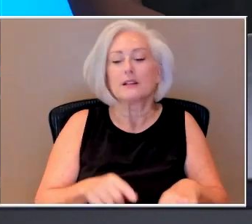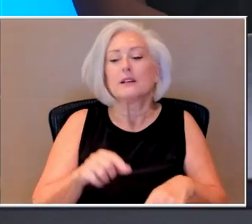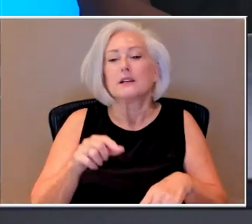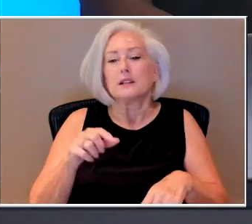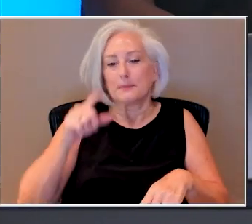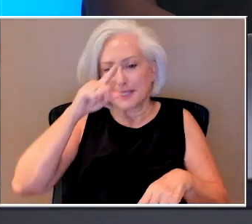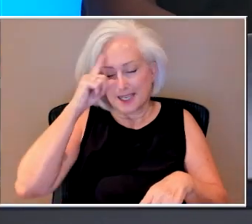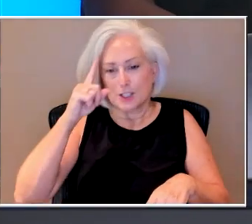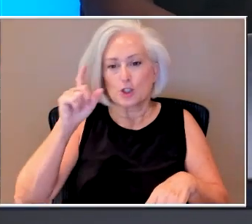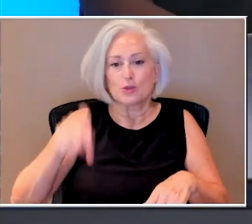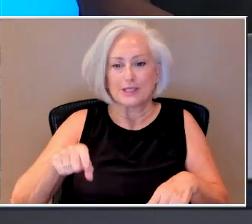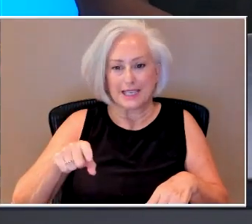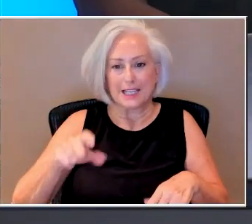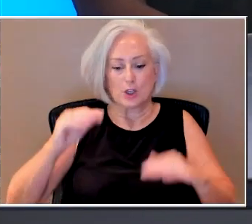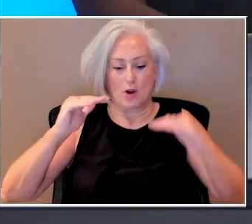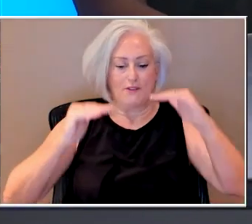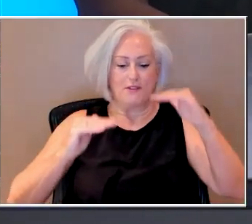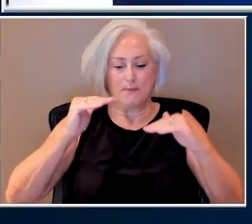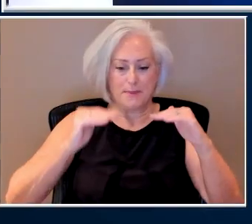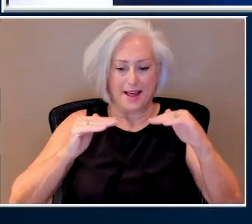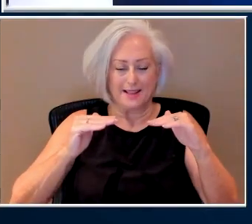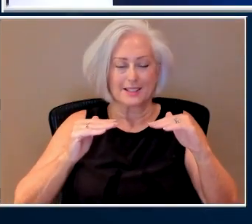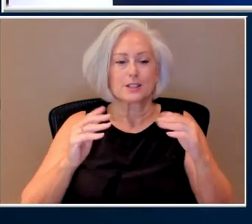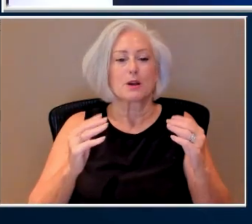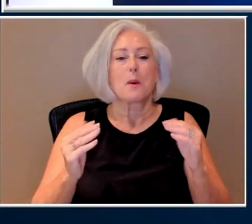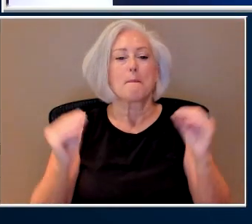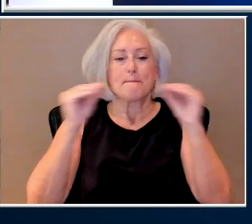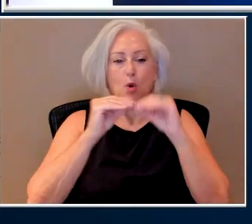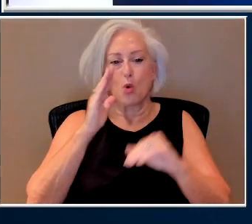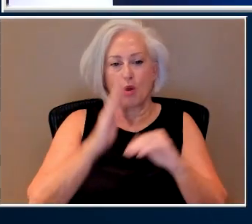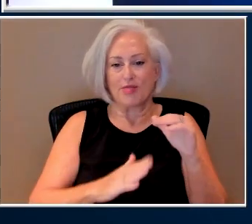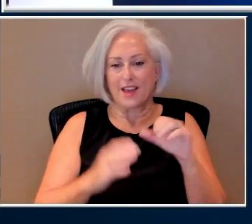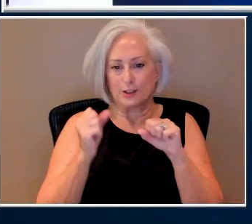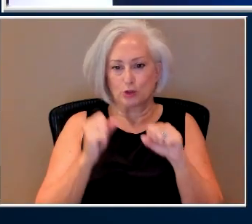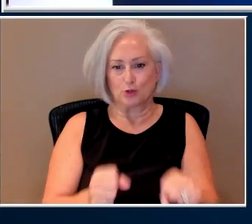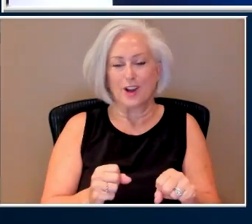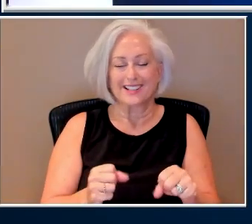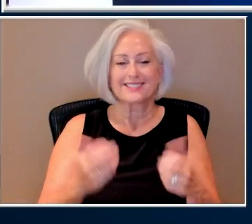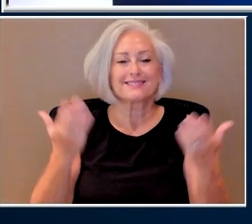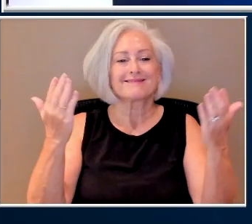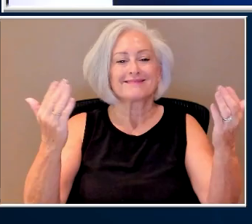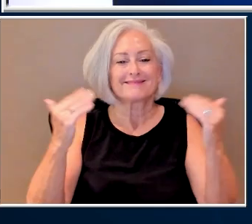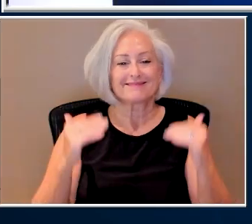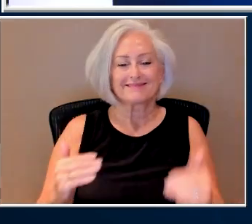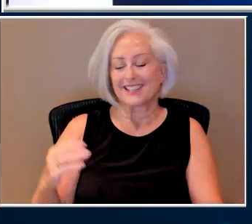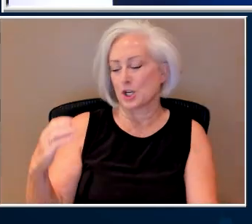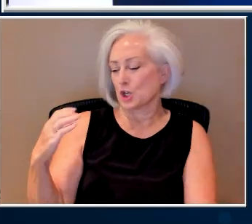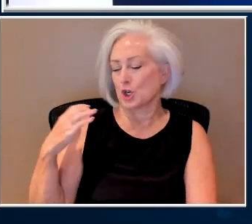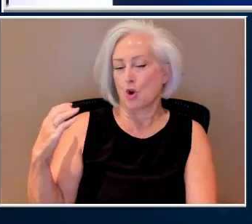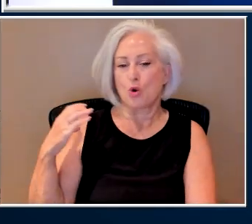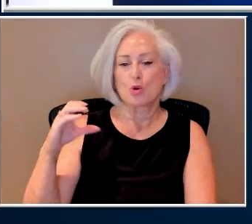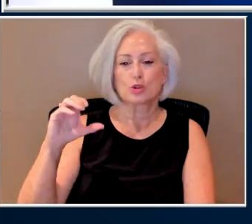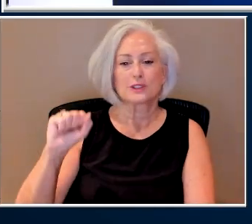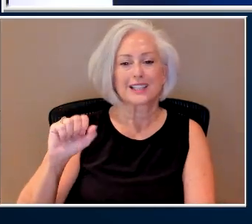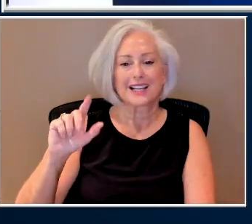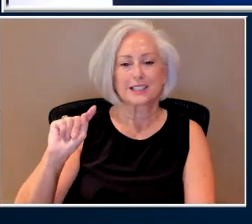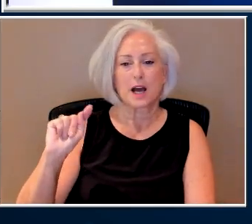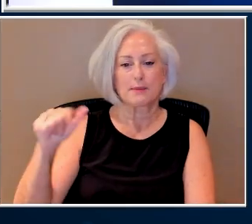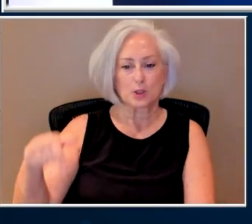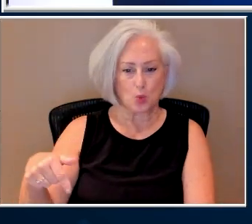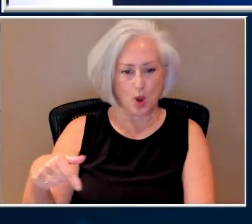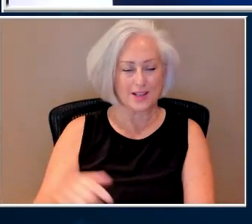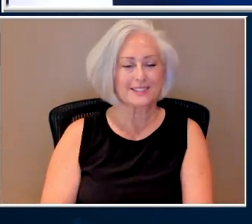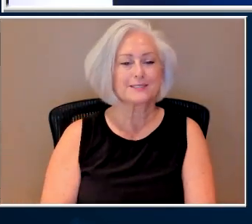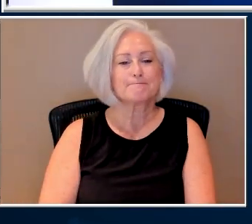strength. Exactly. Every time. Let's bring in one of the coaches over at St. Thomas Aquinas this morning. Good morning to girls basketball coach